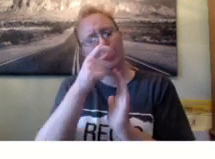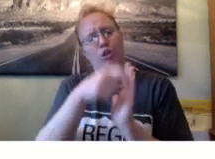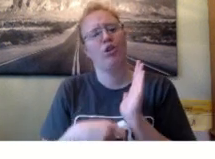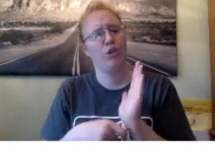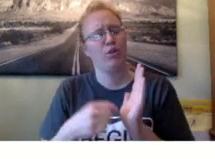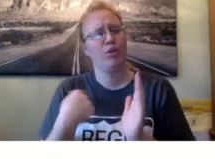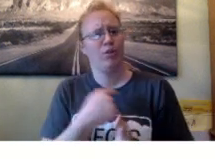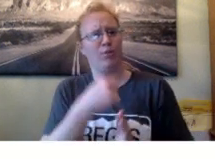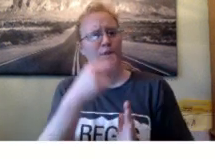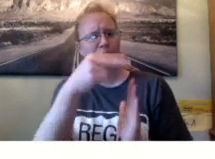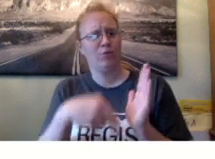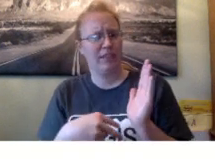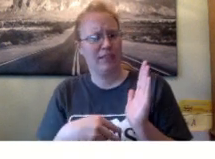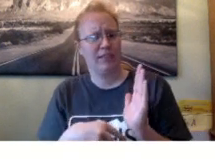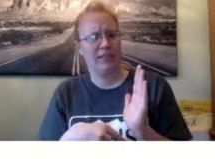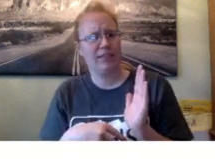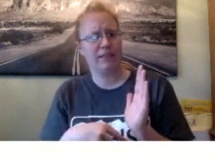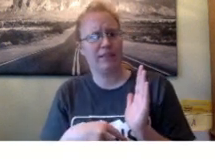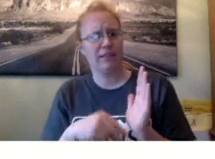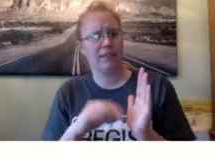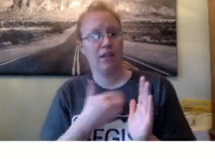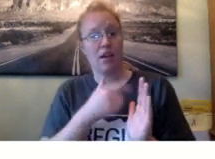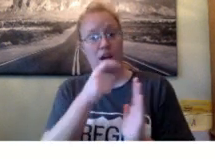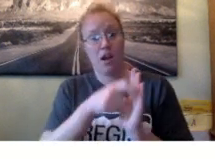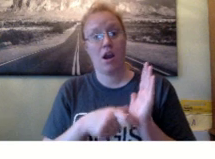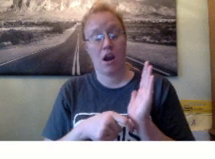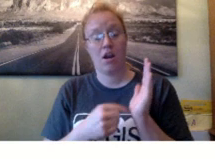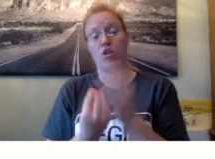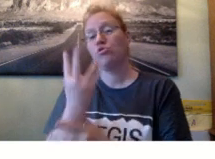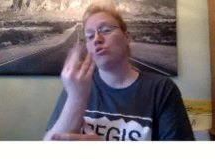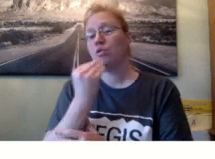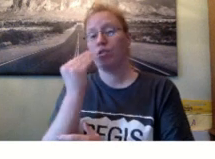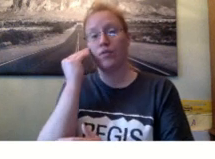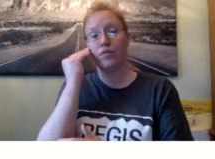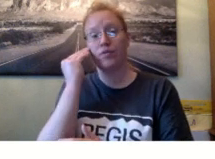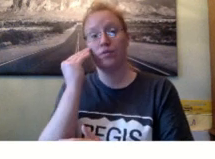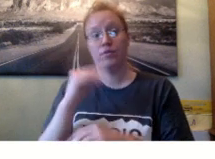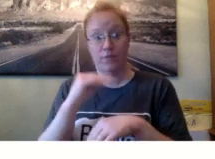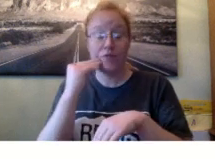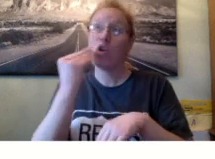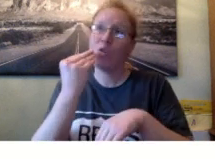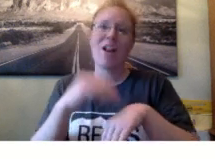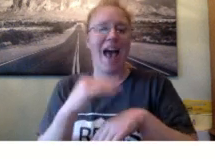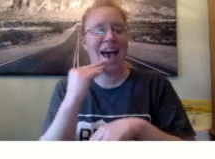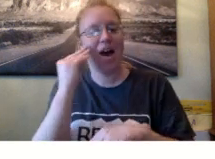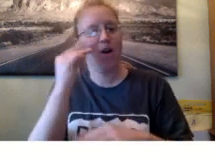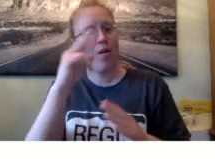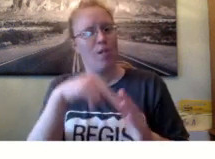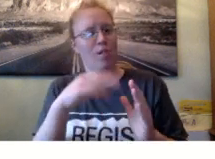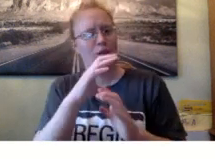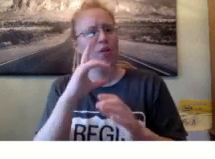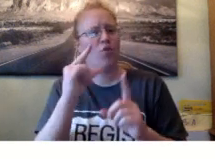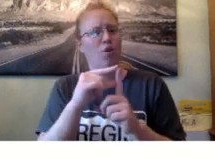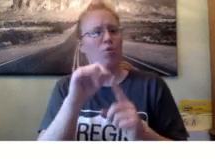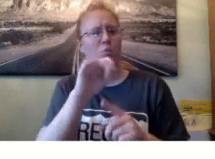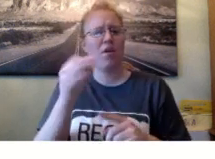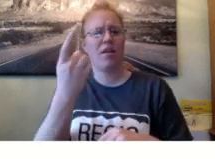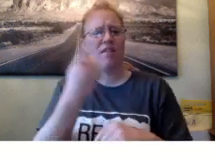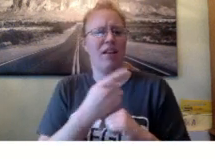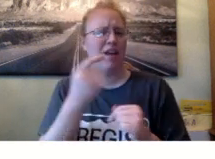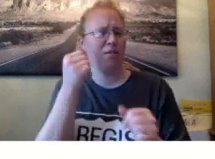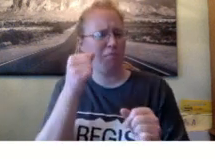We're going to read our article, Growing Food at Home, and we're going to look for our word of the day. Who can remember what the word of the day